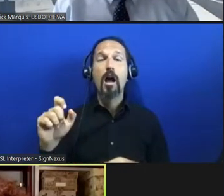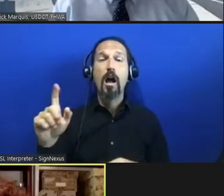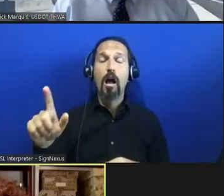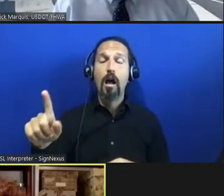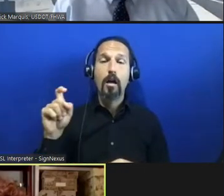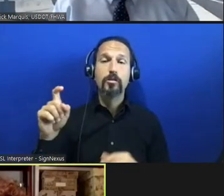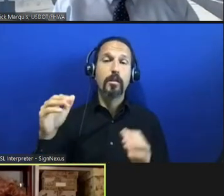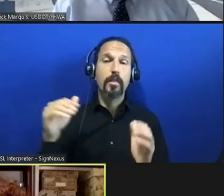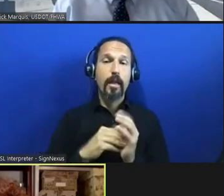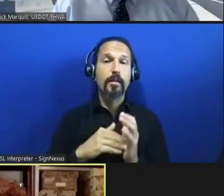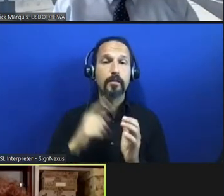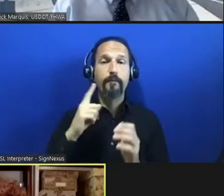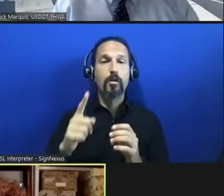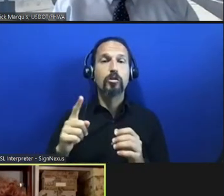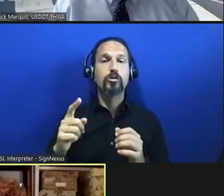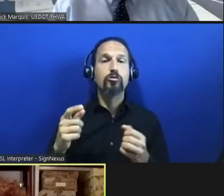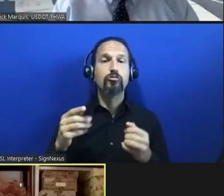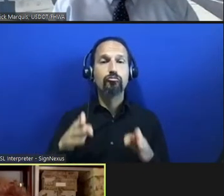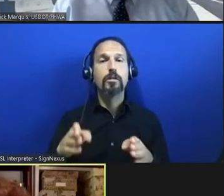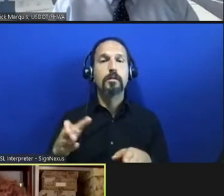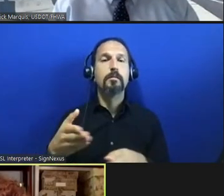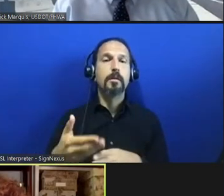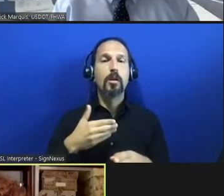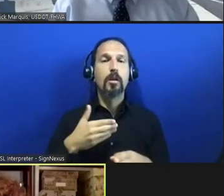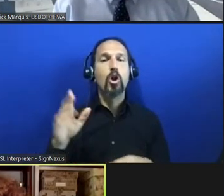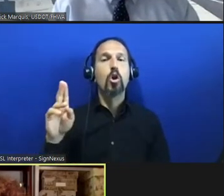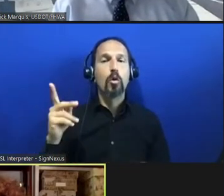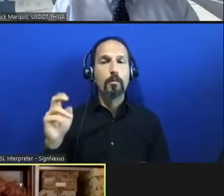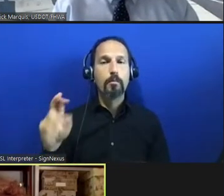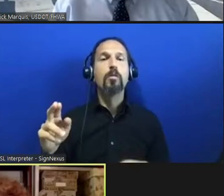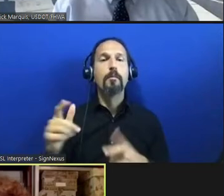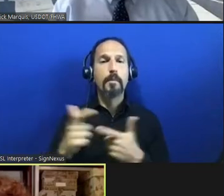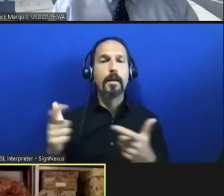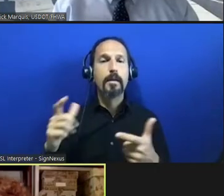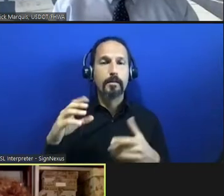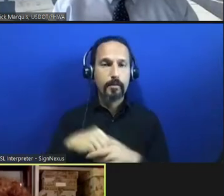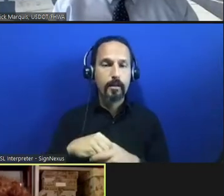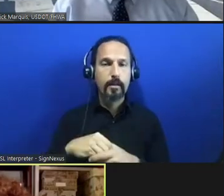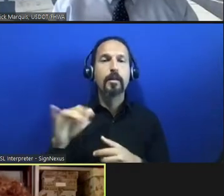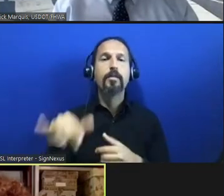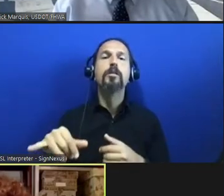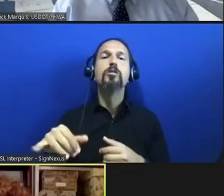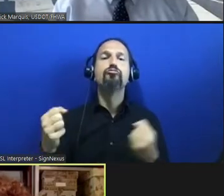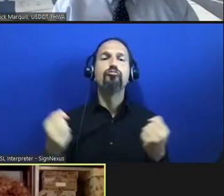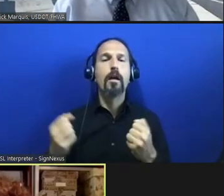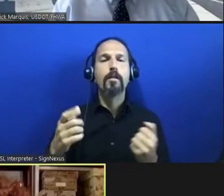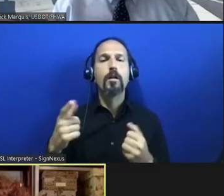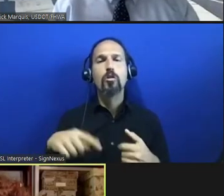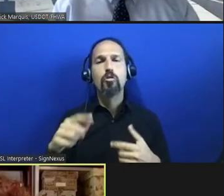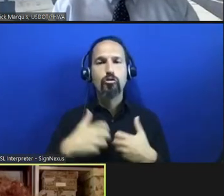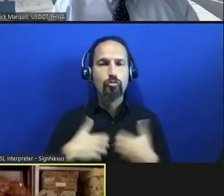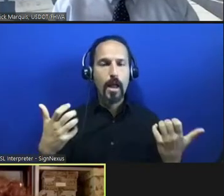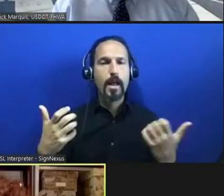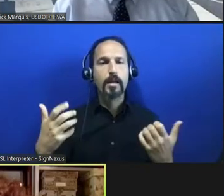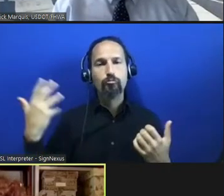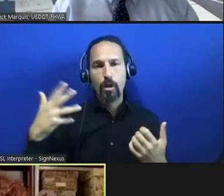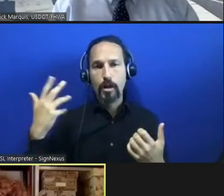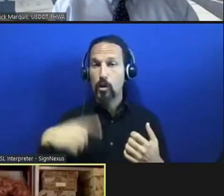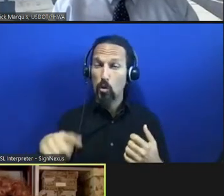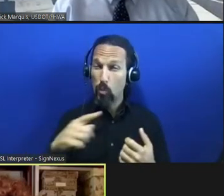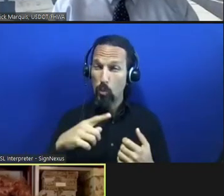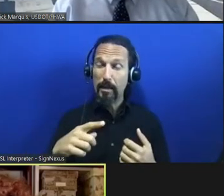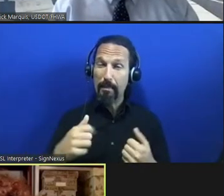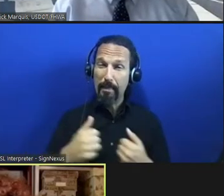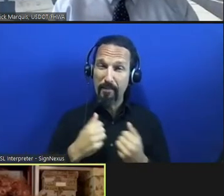thousand additional cars in our street since before the pandemic Ubers are a big part of that and drivers are increasingly enraged and crazy we live with this